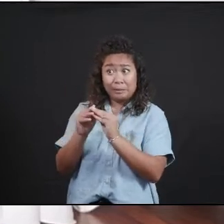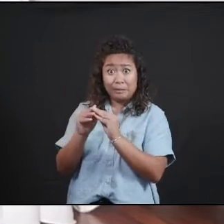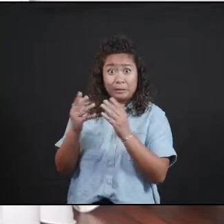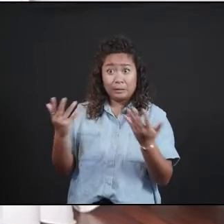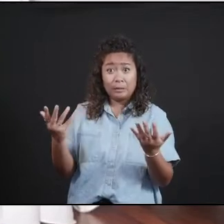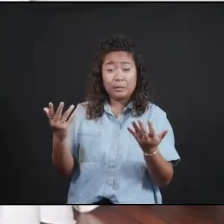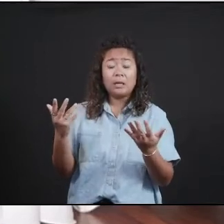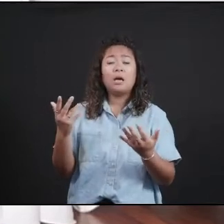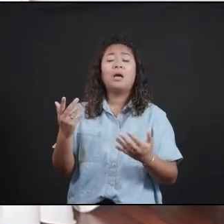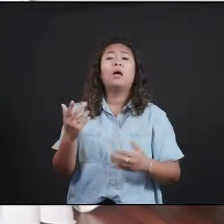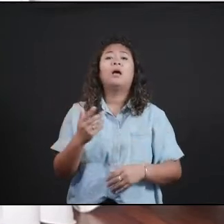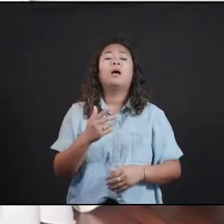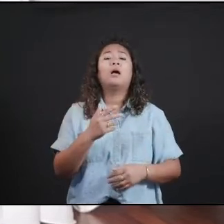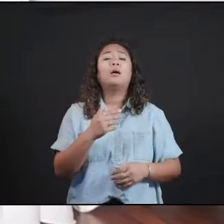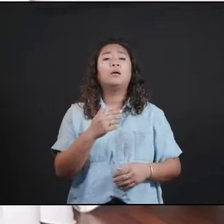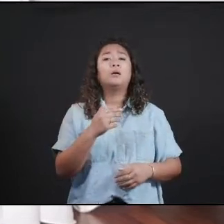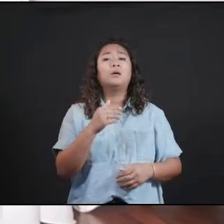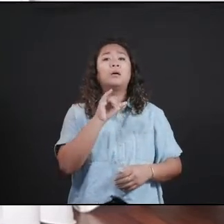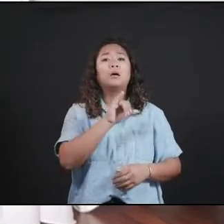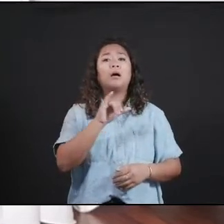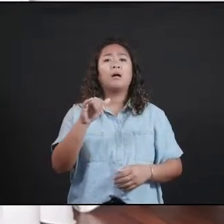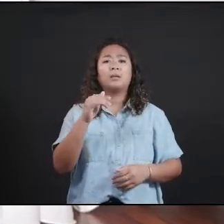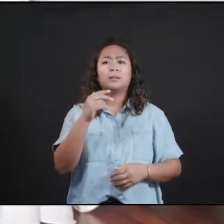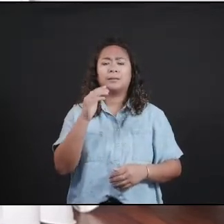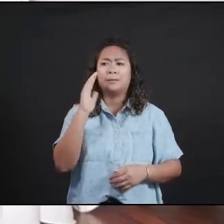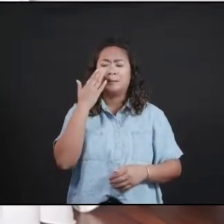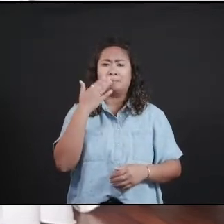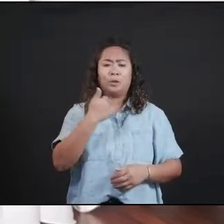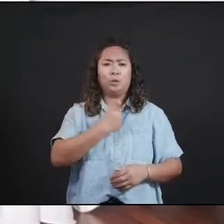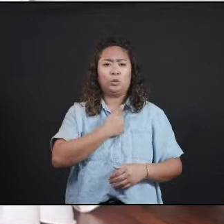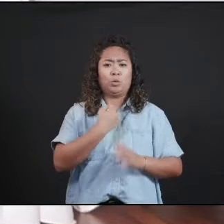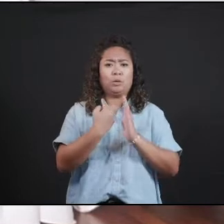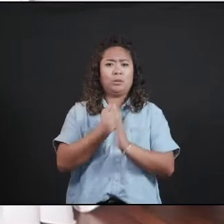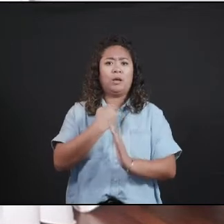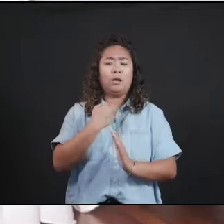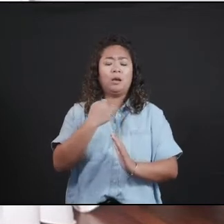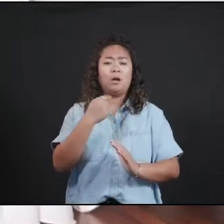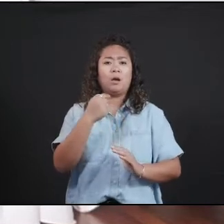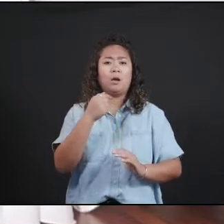their taxes in for 2018. It'll be calculated based on that income.